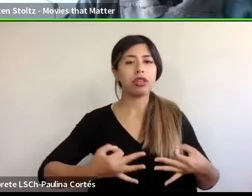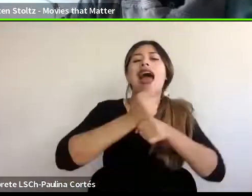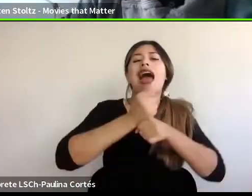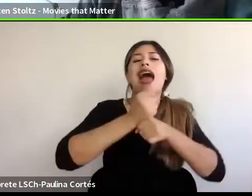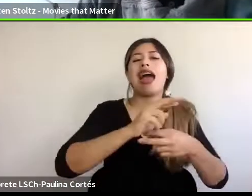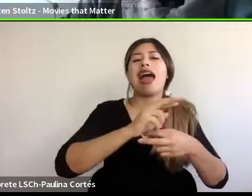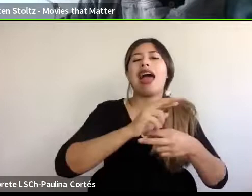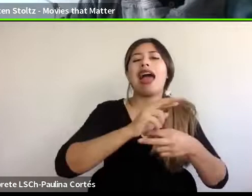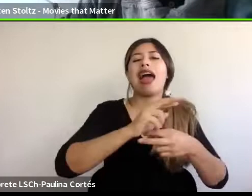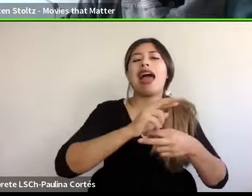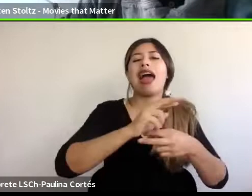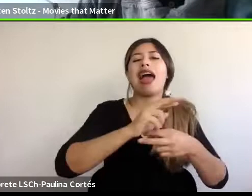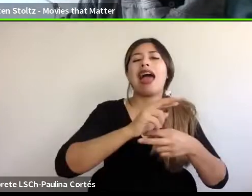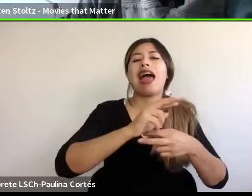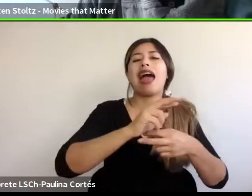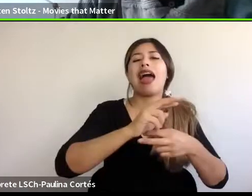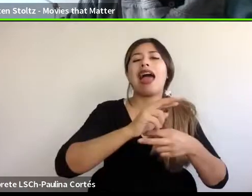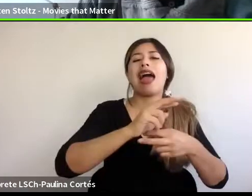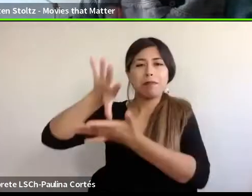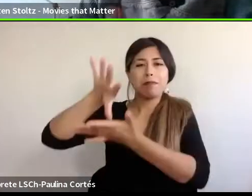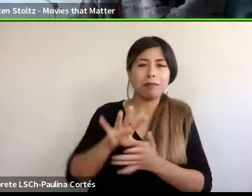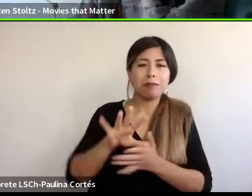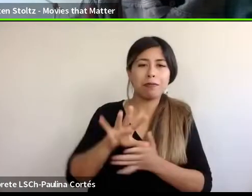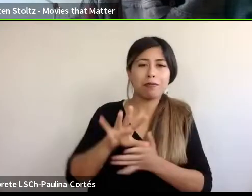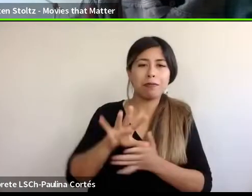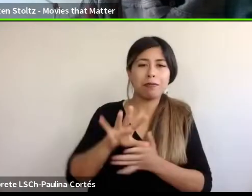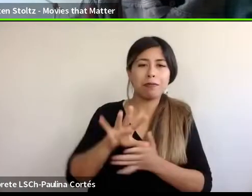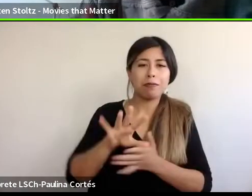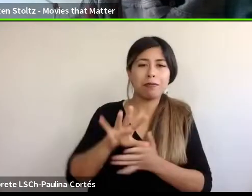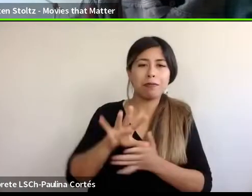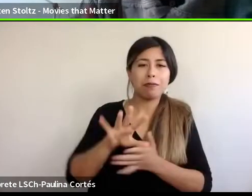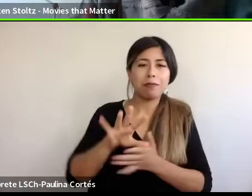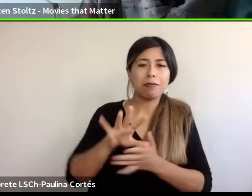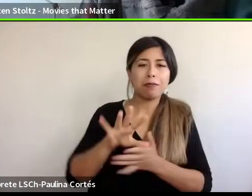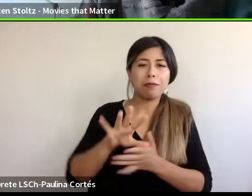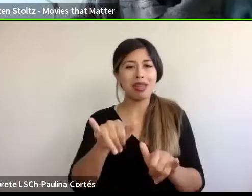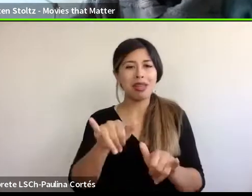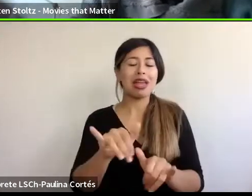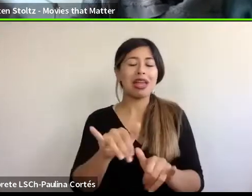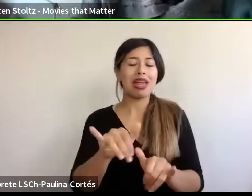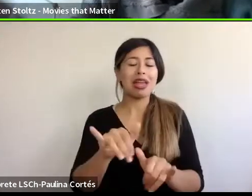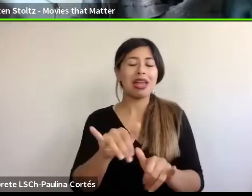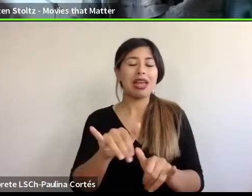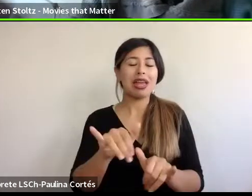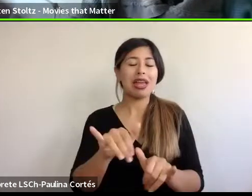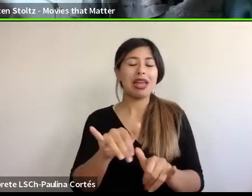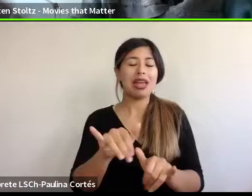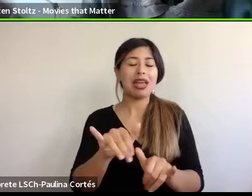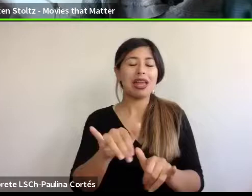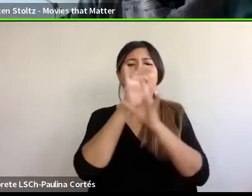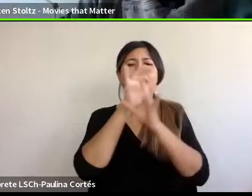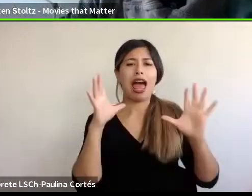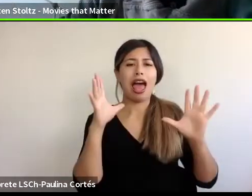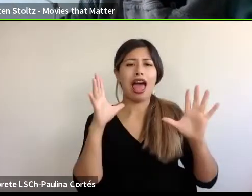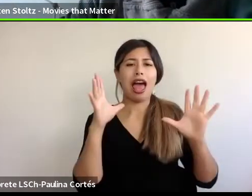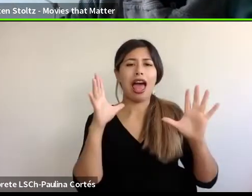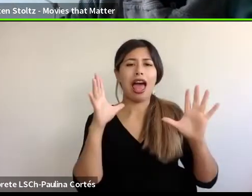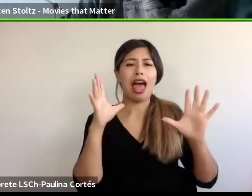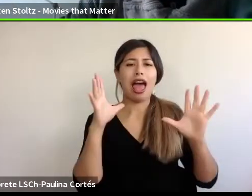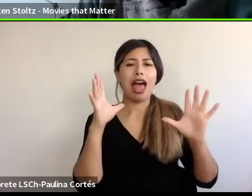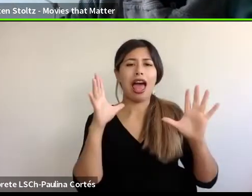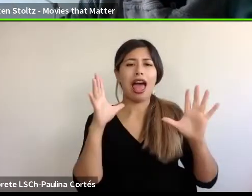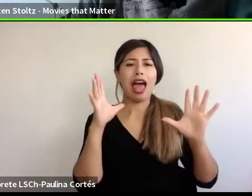connection between human rights, the Netherlands, and The Hague. So for Movies That Matter to go there made